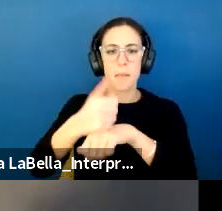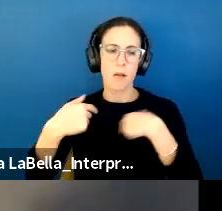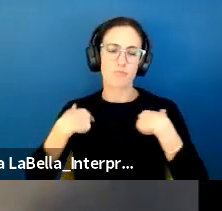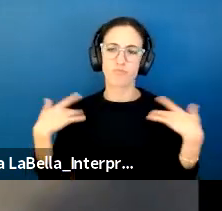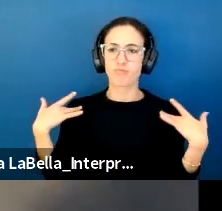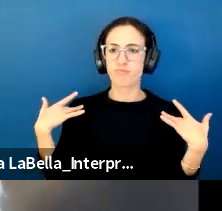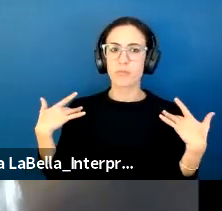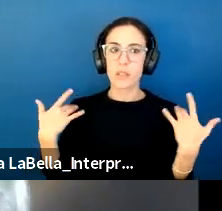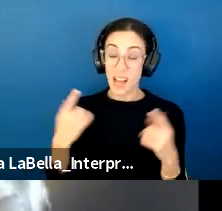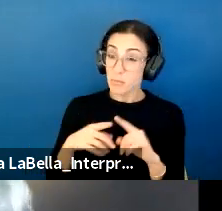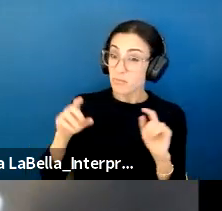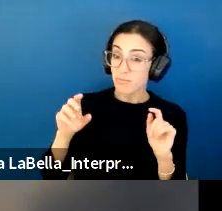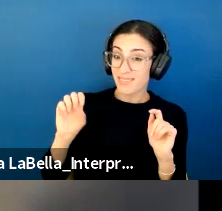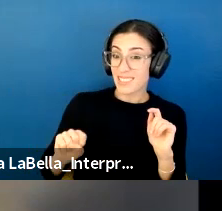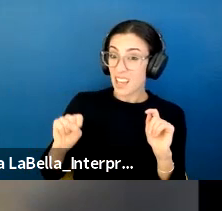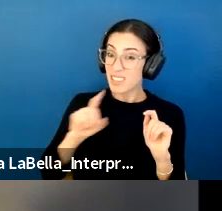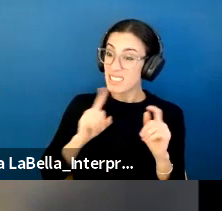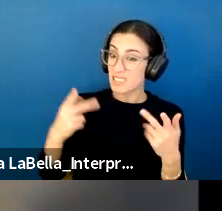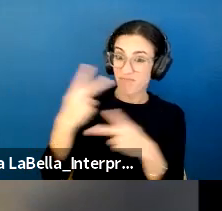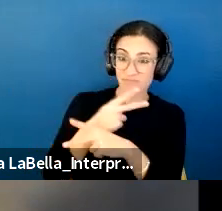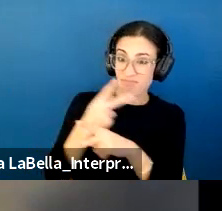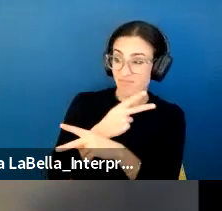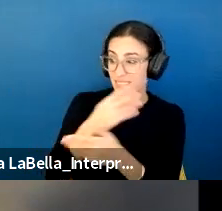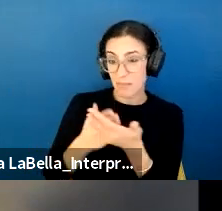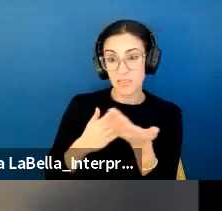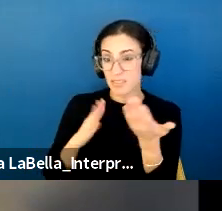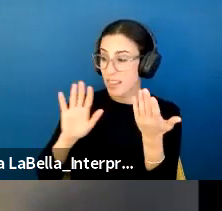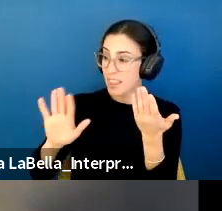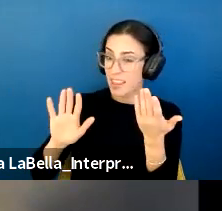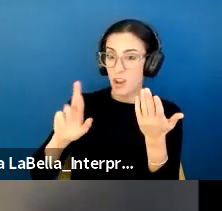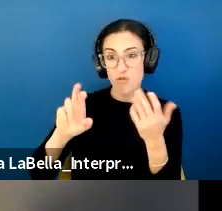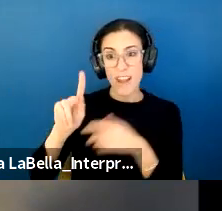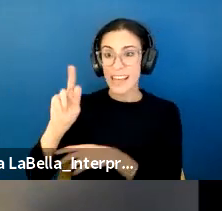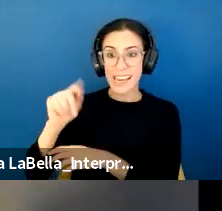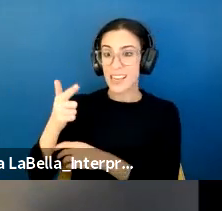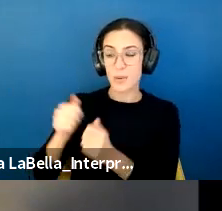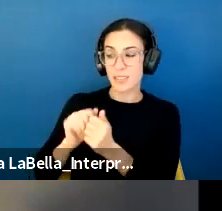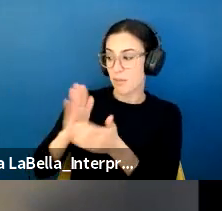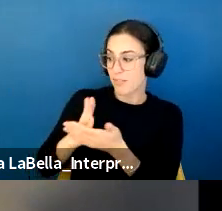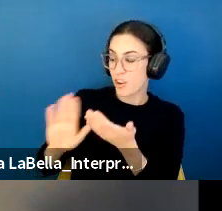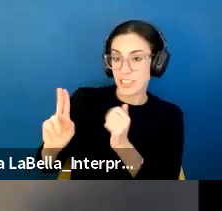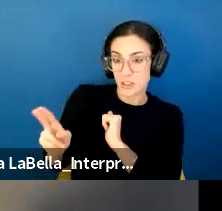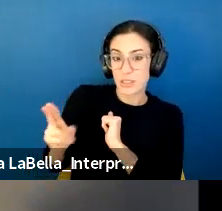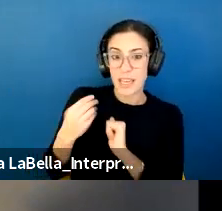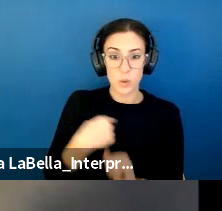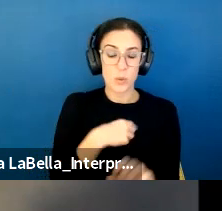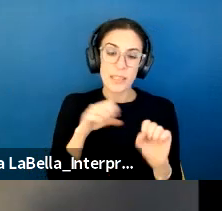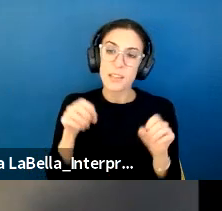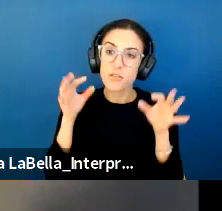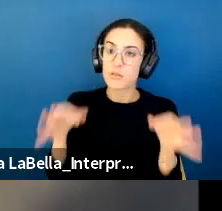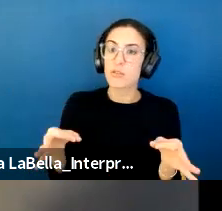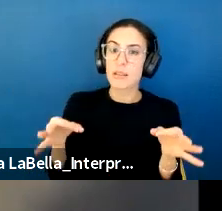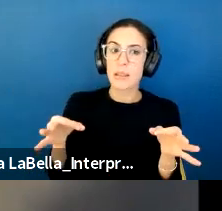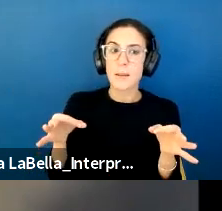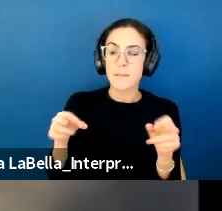the South is reckoning with some of those statutes and some of that history. And we can certainly